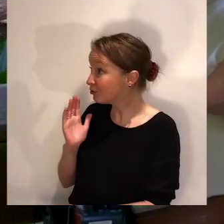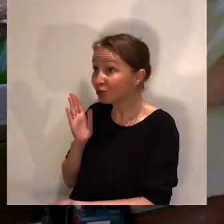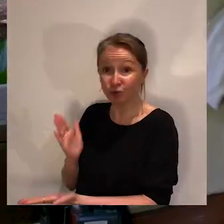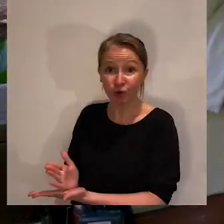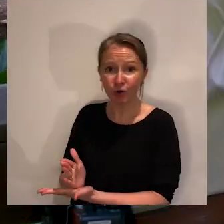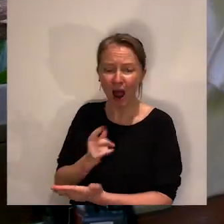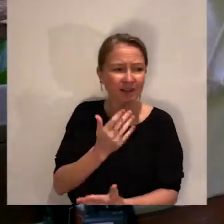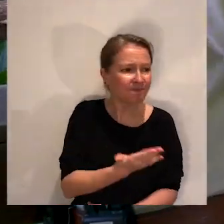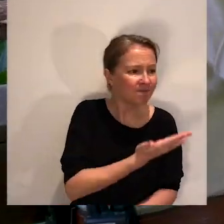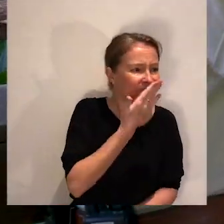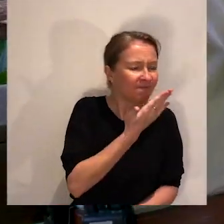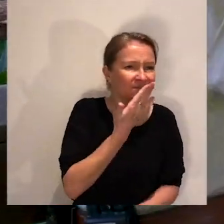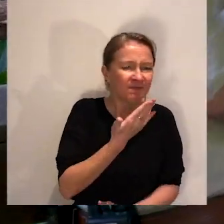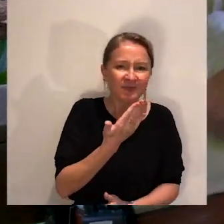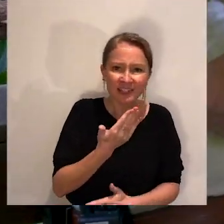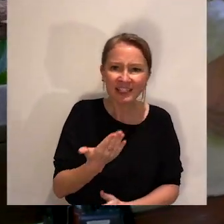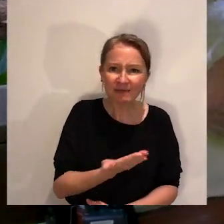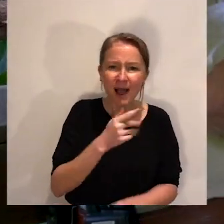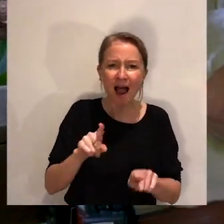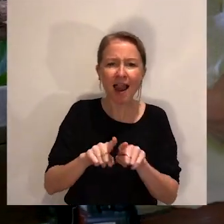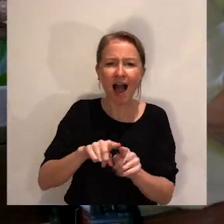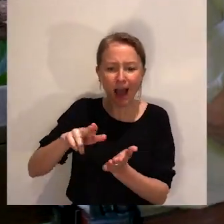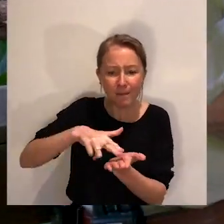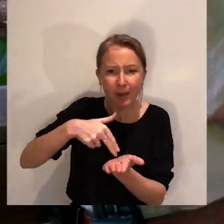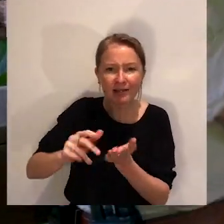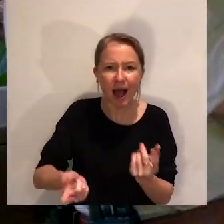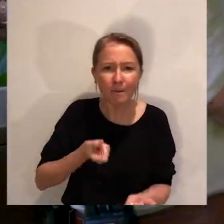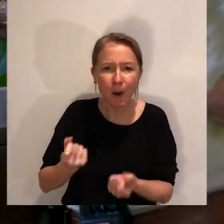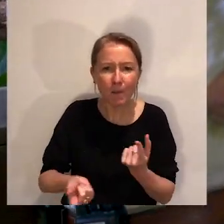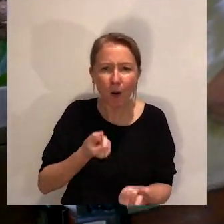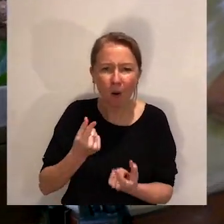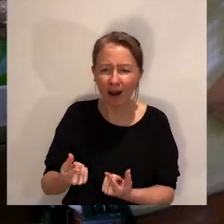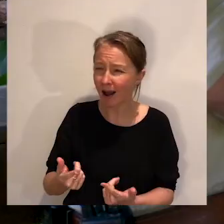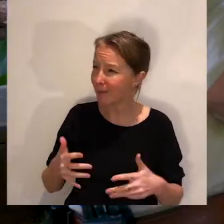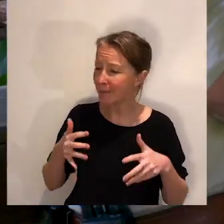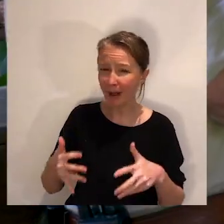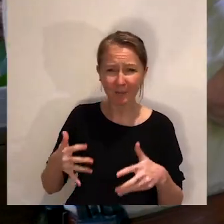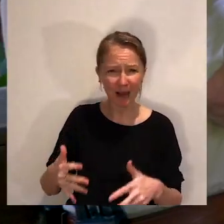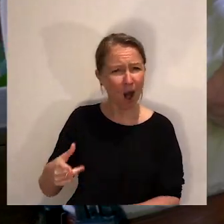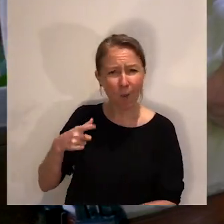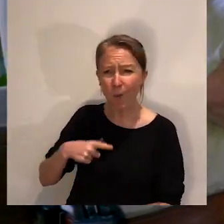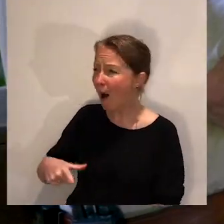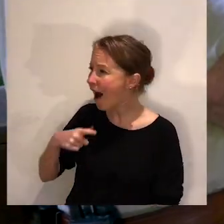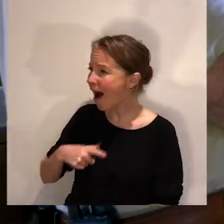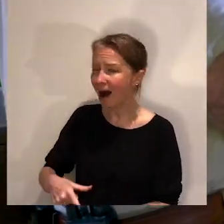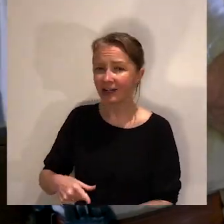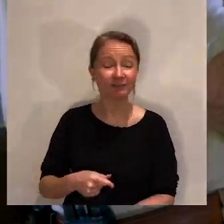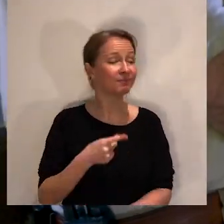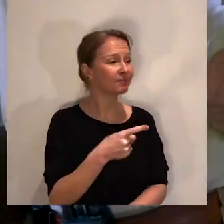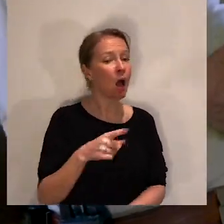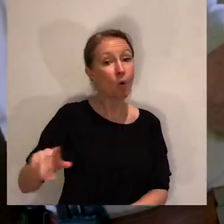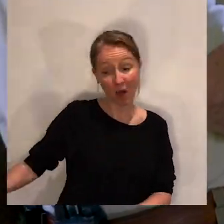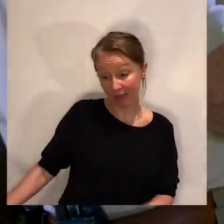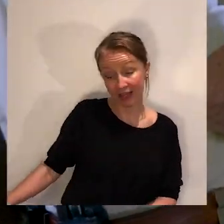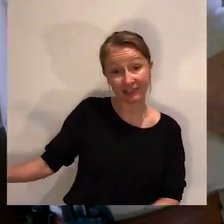here, corn chippy sort of buttered popcorn smell, it's quite unusual. Why do you think that is? They actually have some scent glands under their tail, and